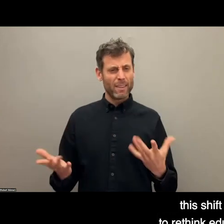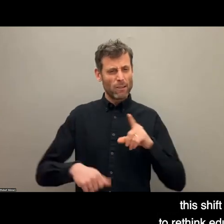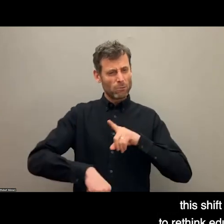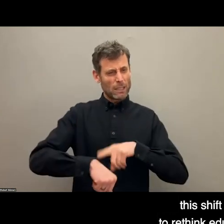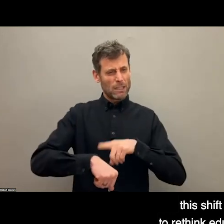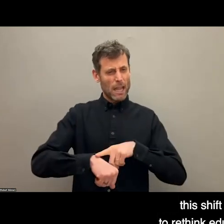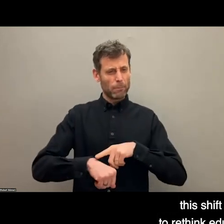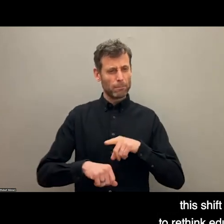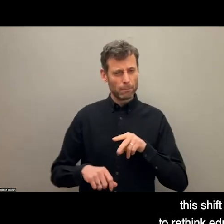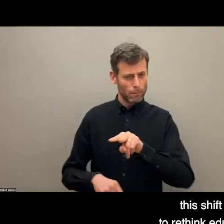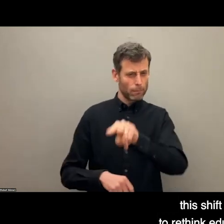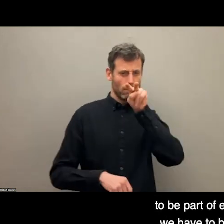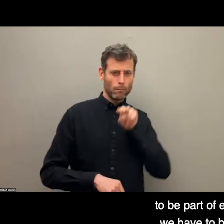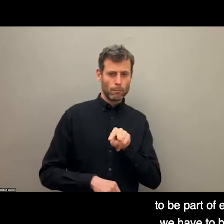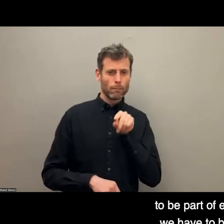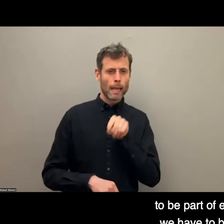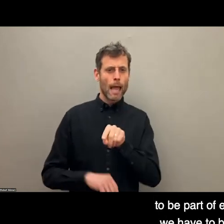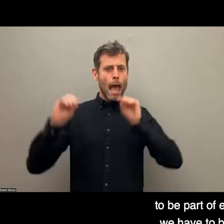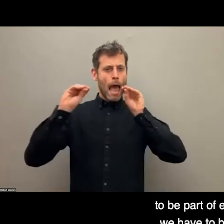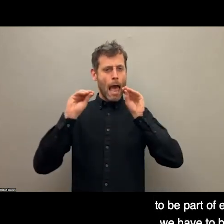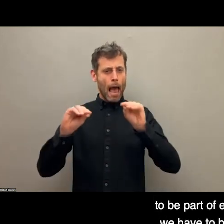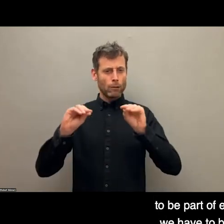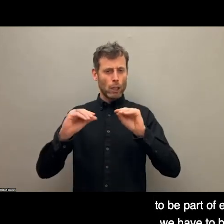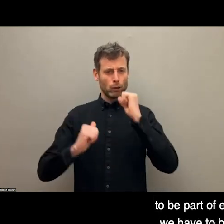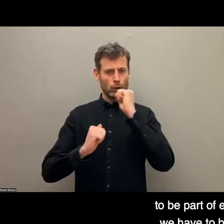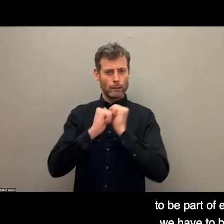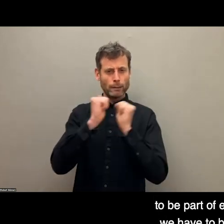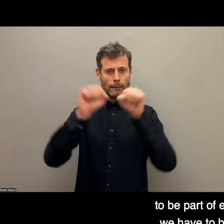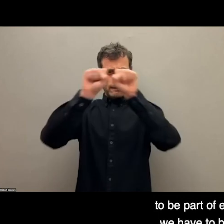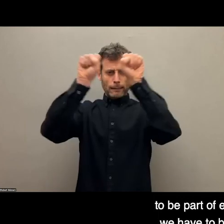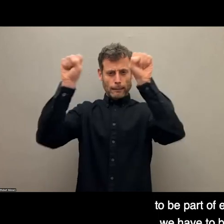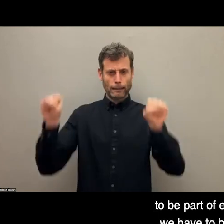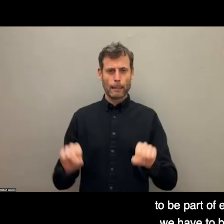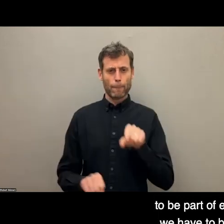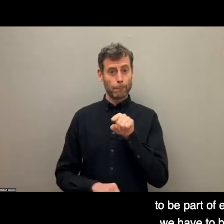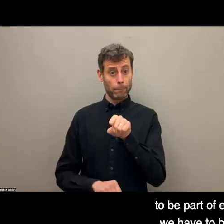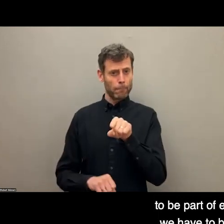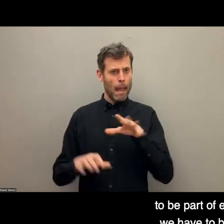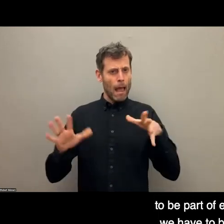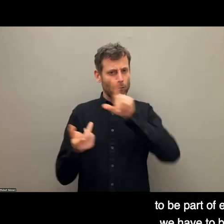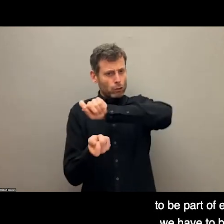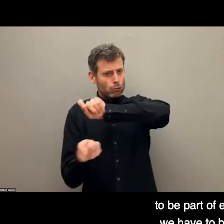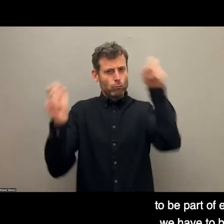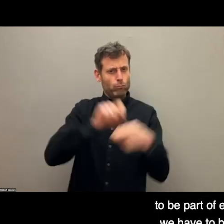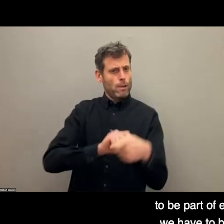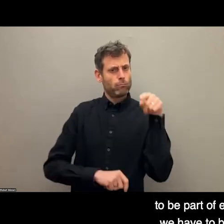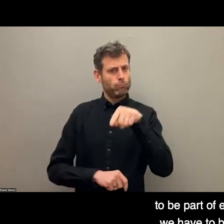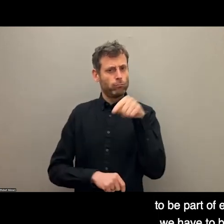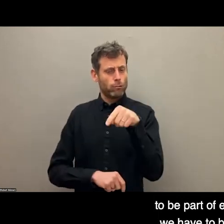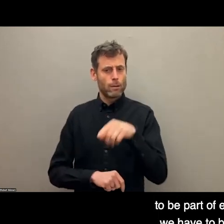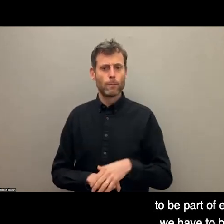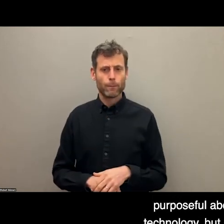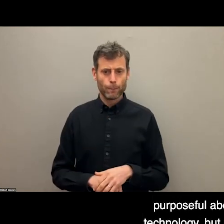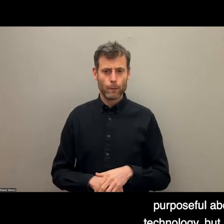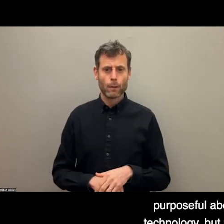ICT is and will continue to be part of education services, meaning that we have to be conscious